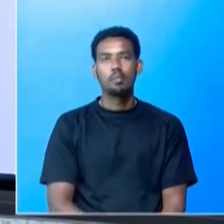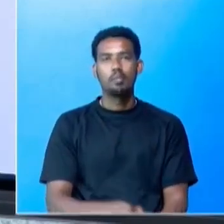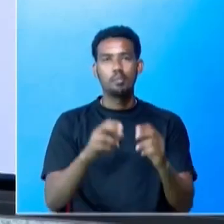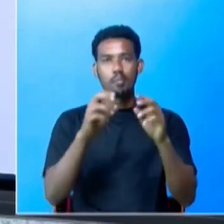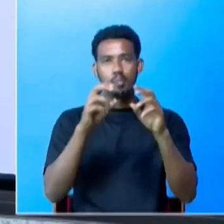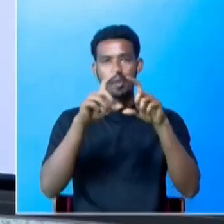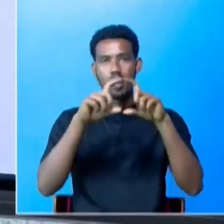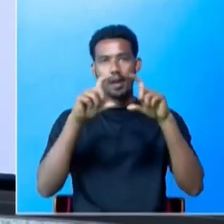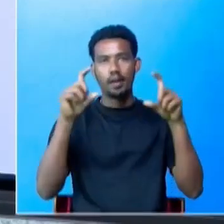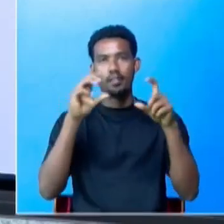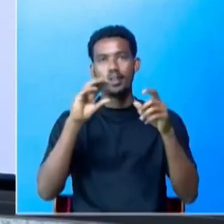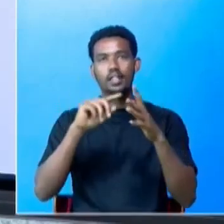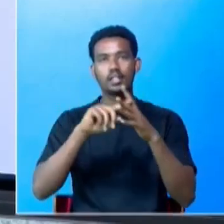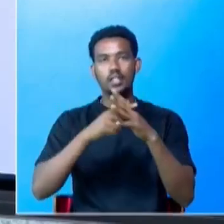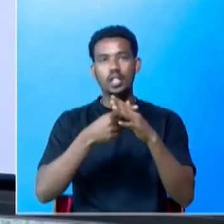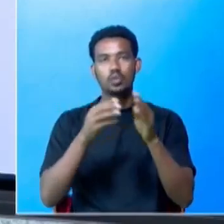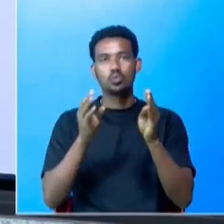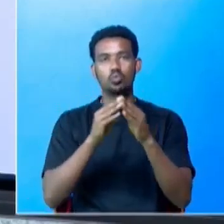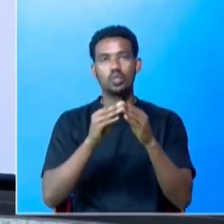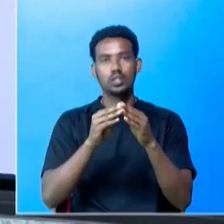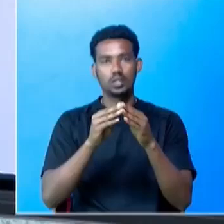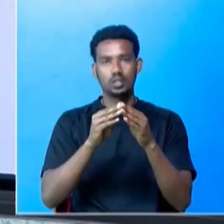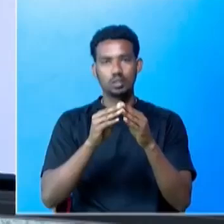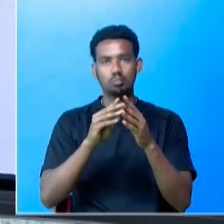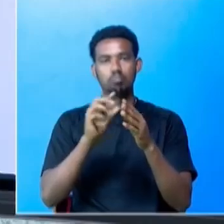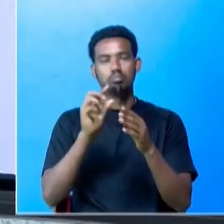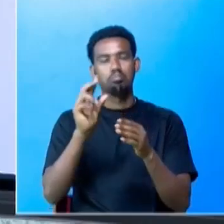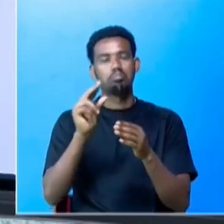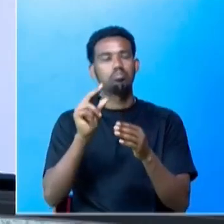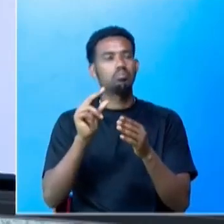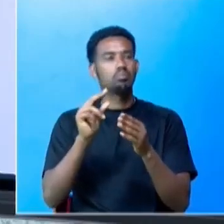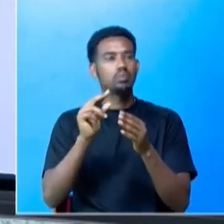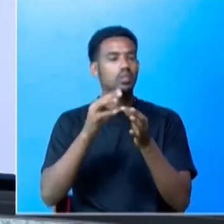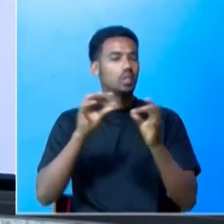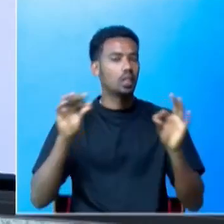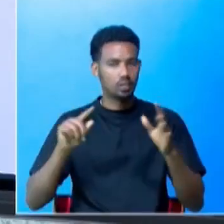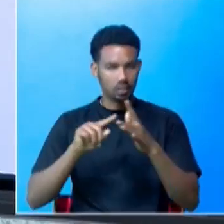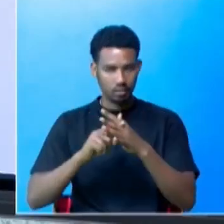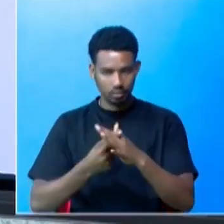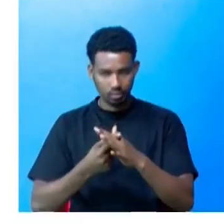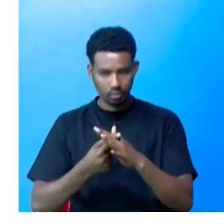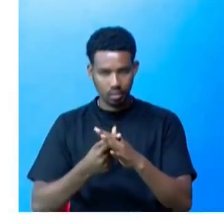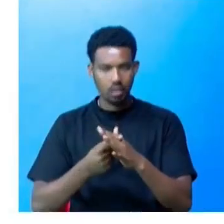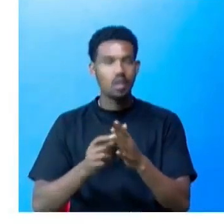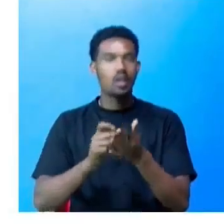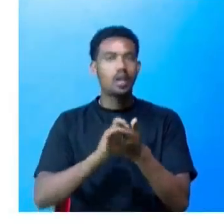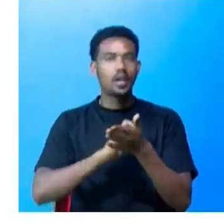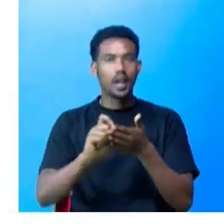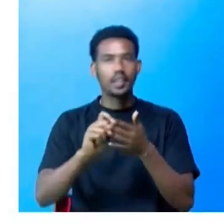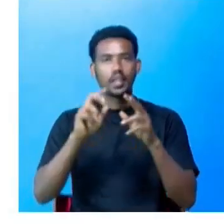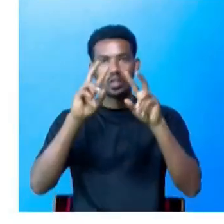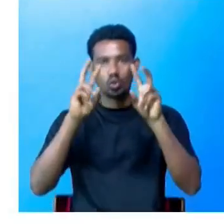with sentence. So, when we come to the sentence, let us start with by writing the topic.